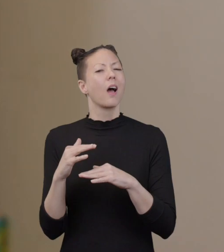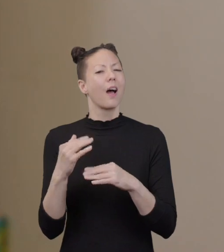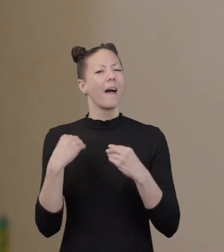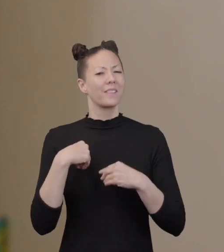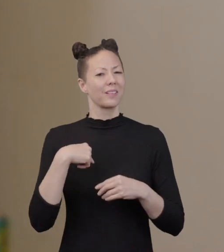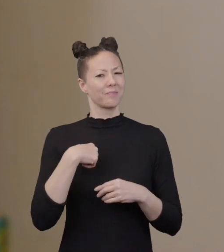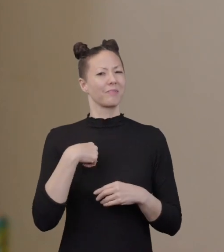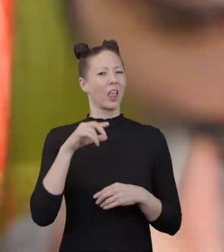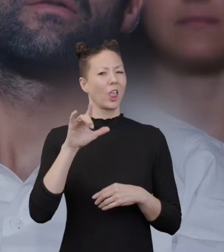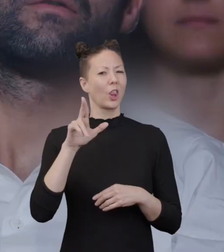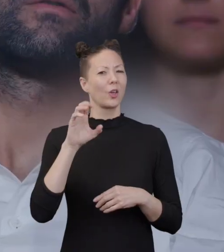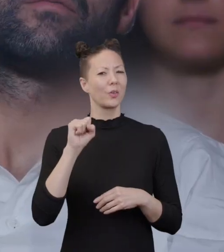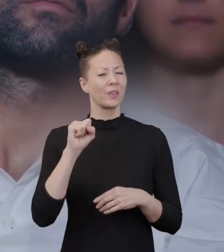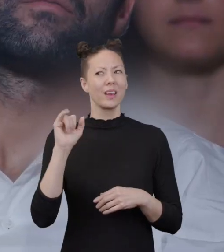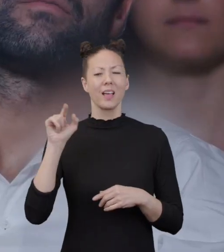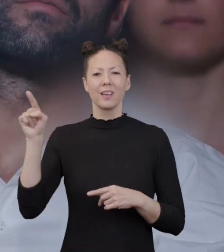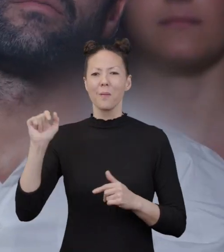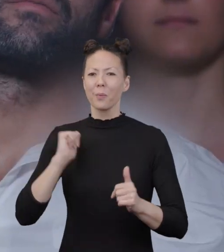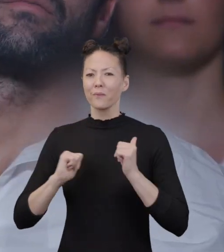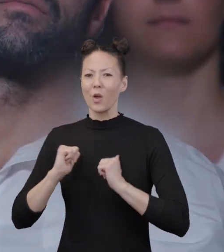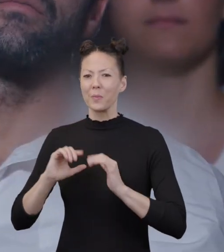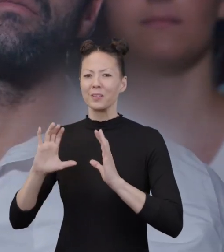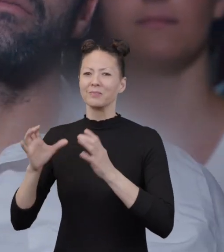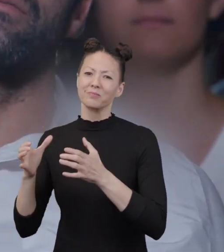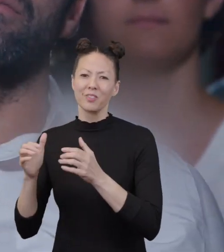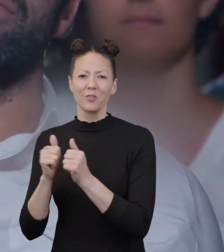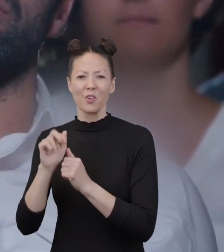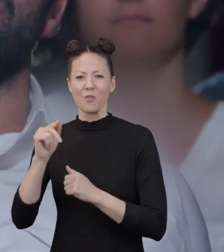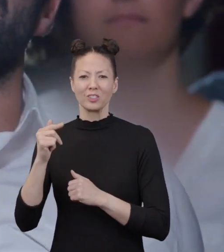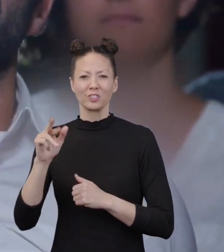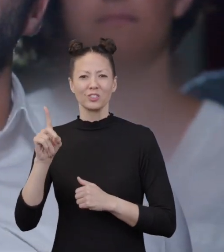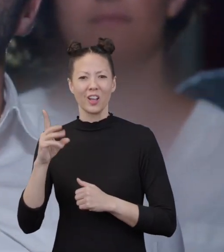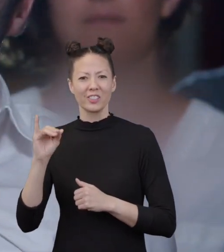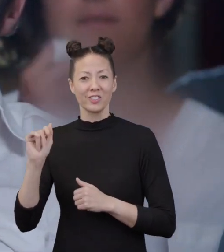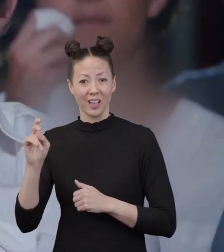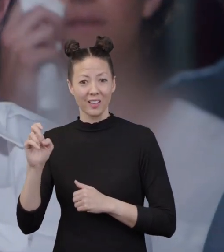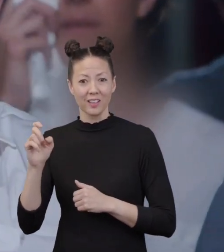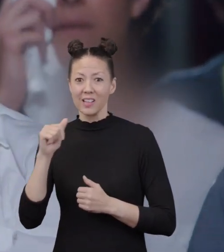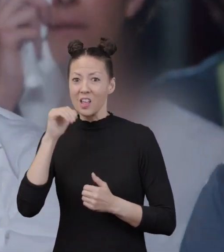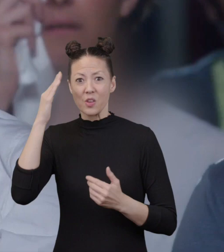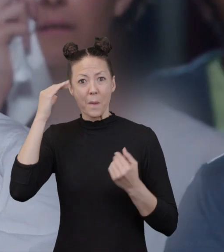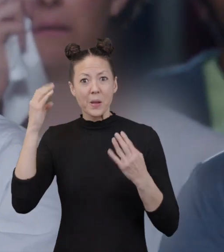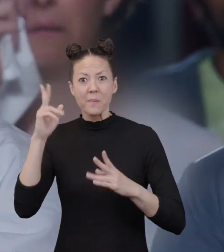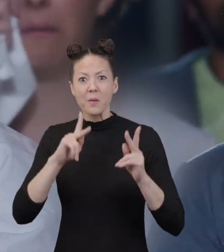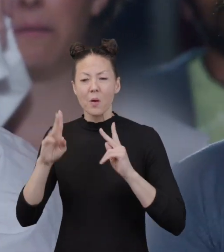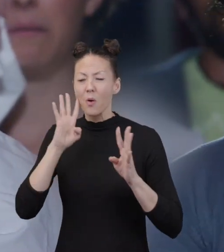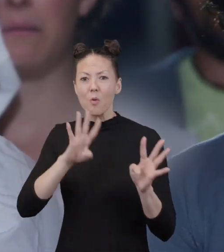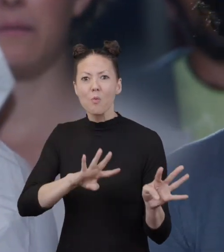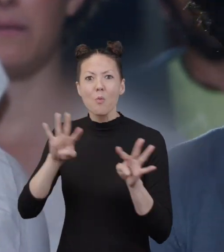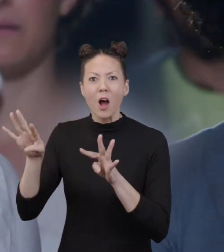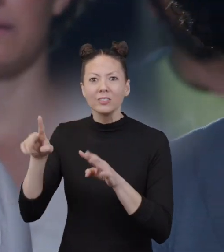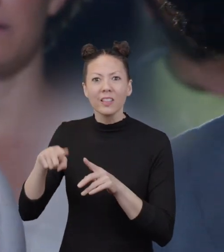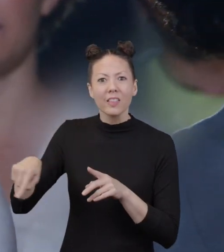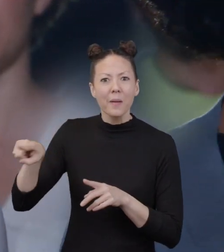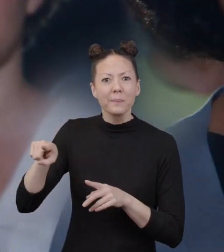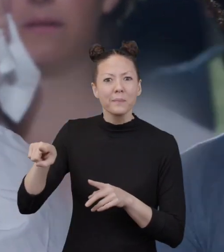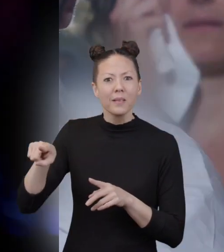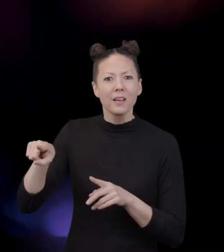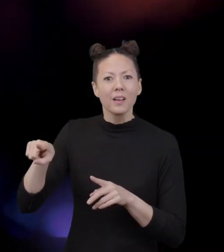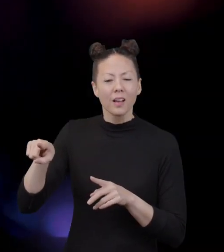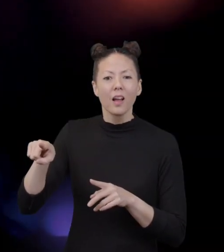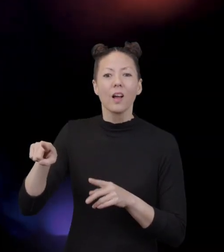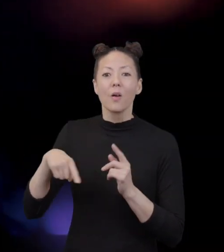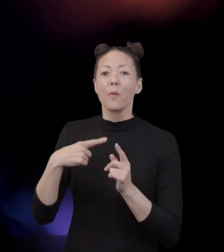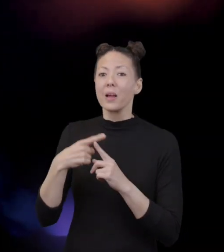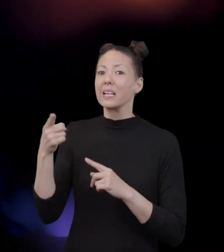was. Like in the performance when Rashad said that he didn't know so many people were going to be watching them. And